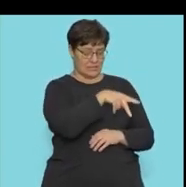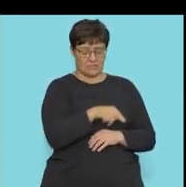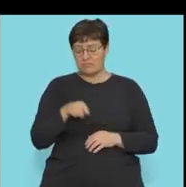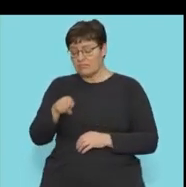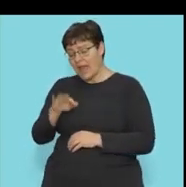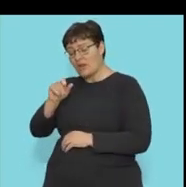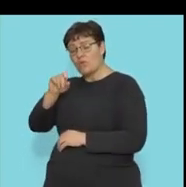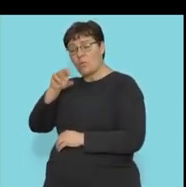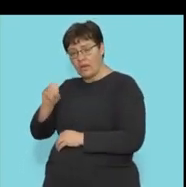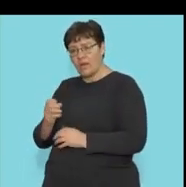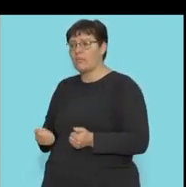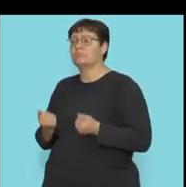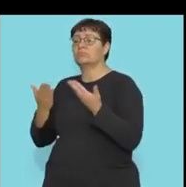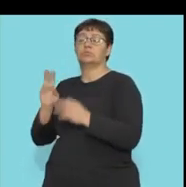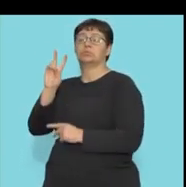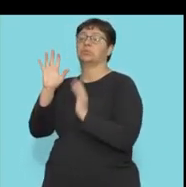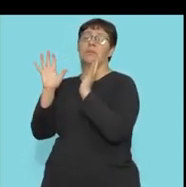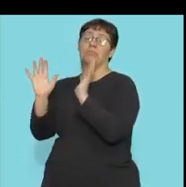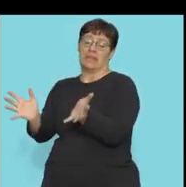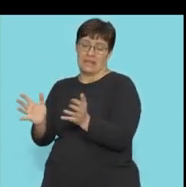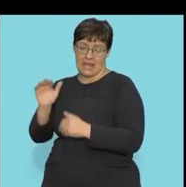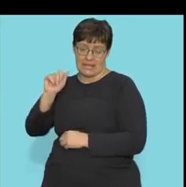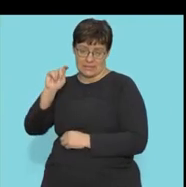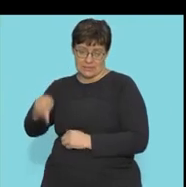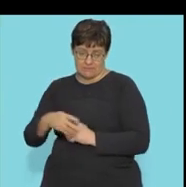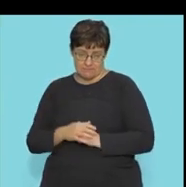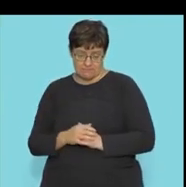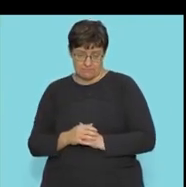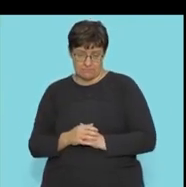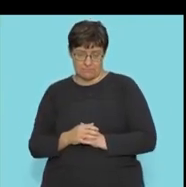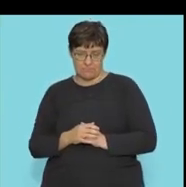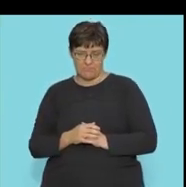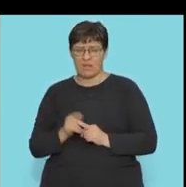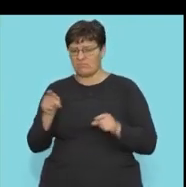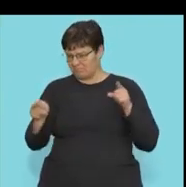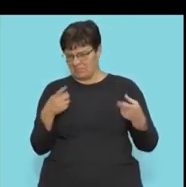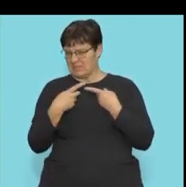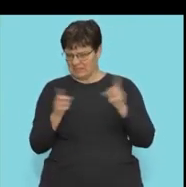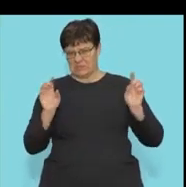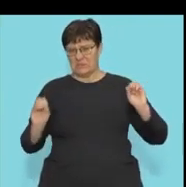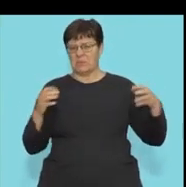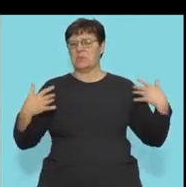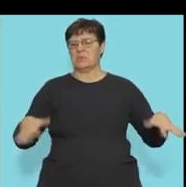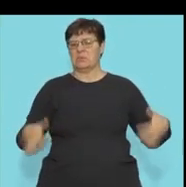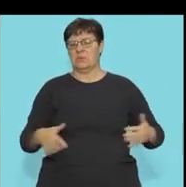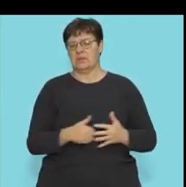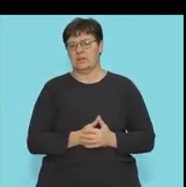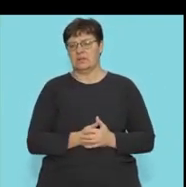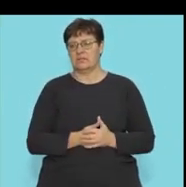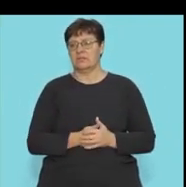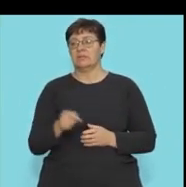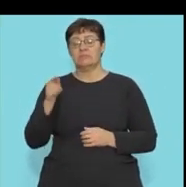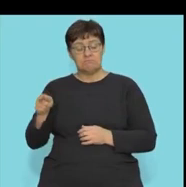However, anaerobic respiration produces only 2 molecules of ATP. And so we see a significant difference. And